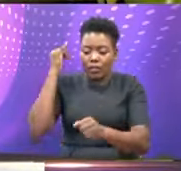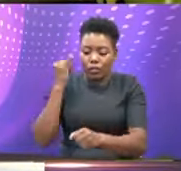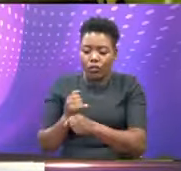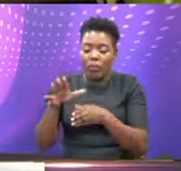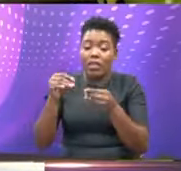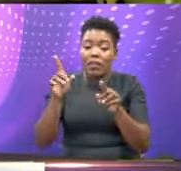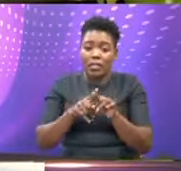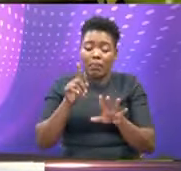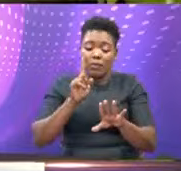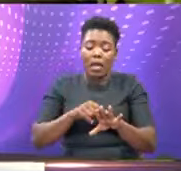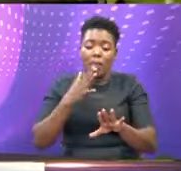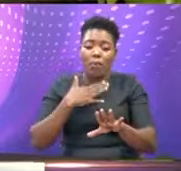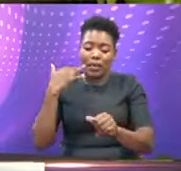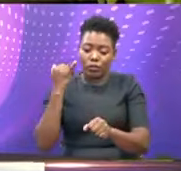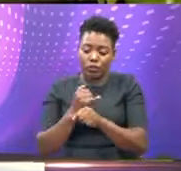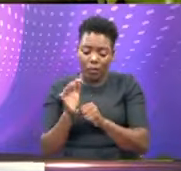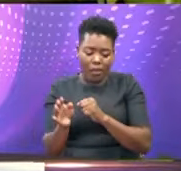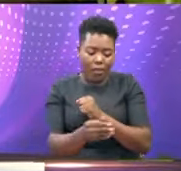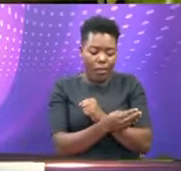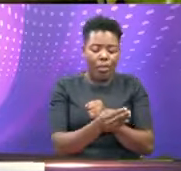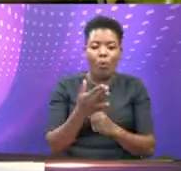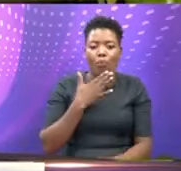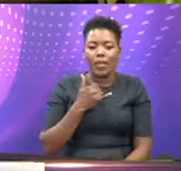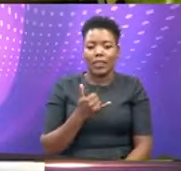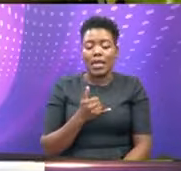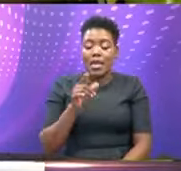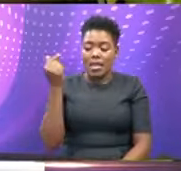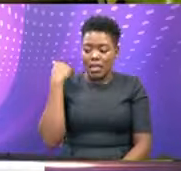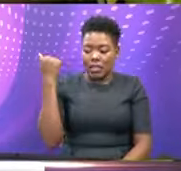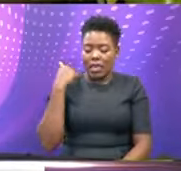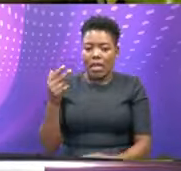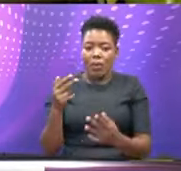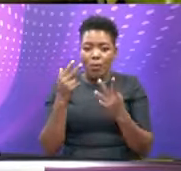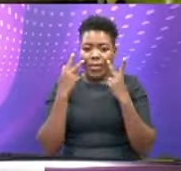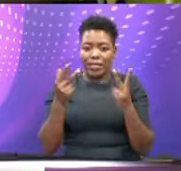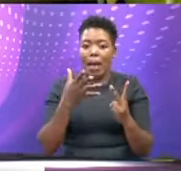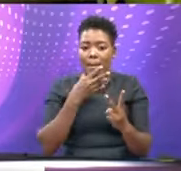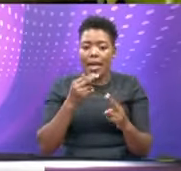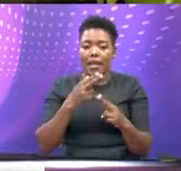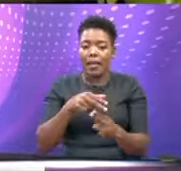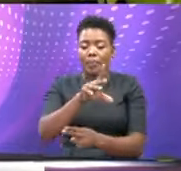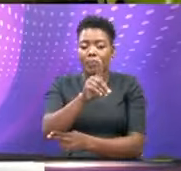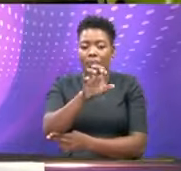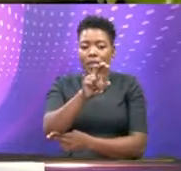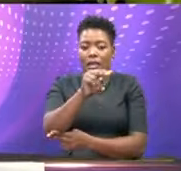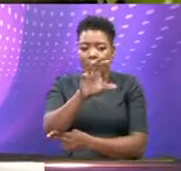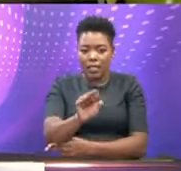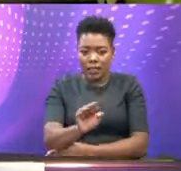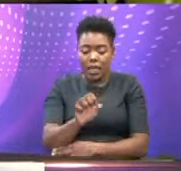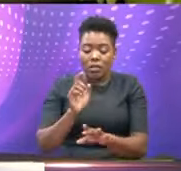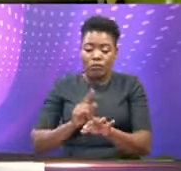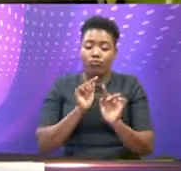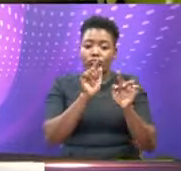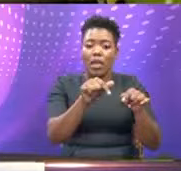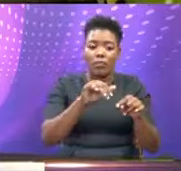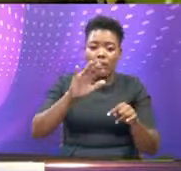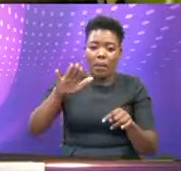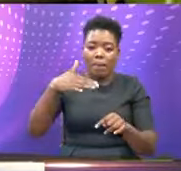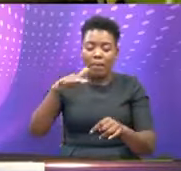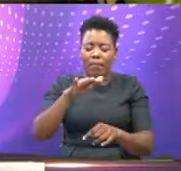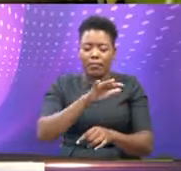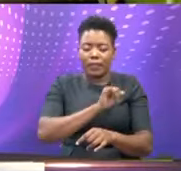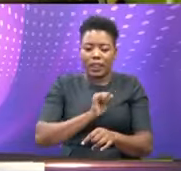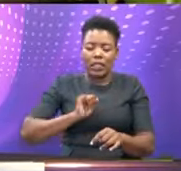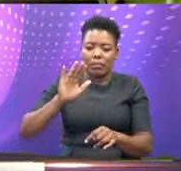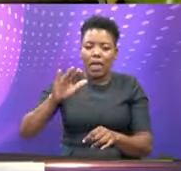asoya. Odiochieng' manyoro ne waneno ka jal ma idendo ni Dennis Mokaya ne ochopo e nyim od bura mar Senate